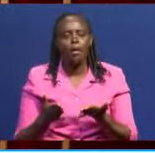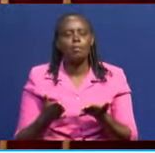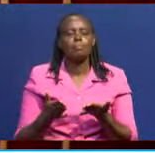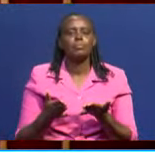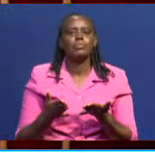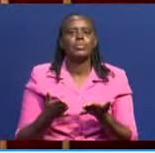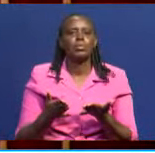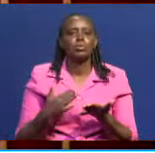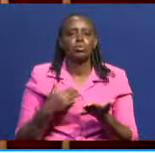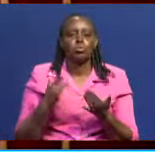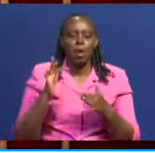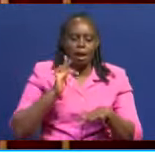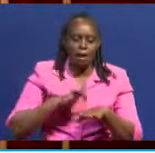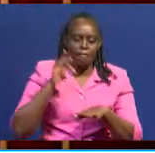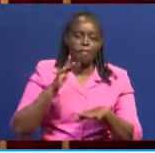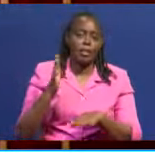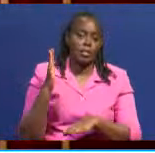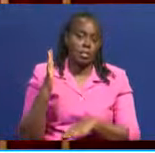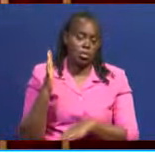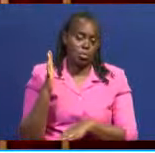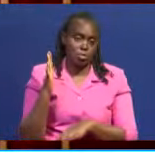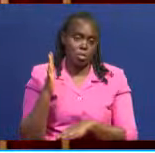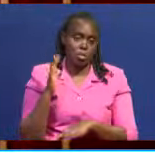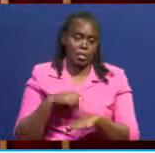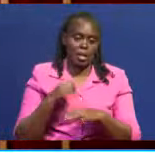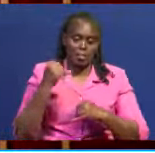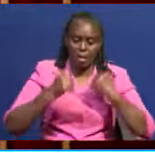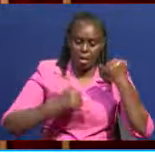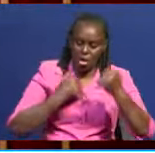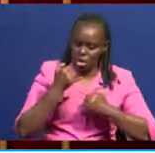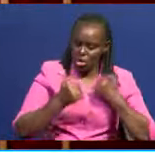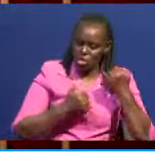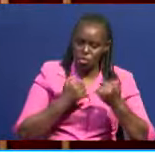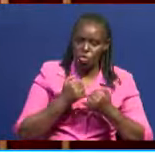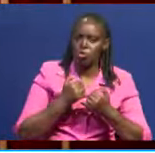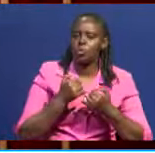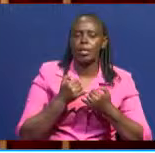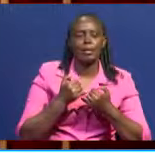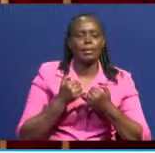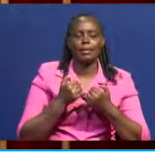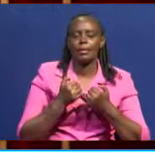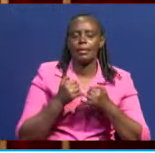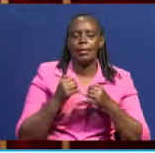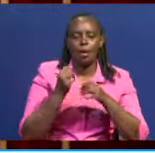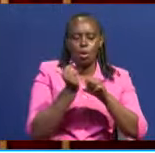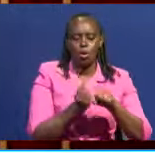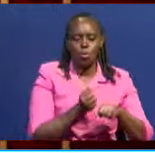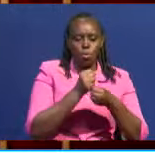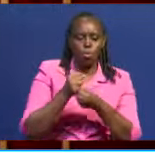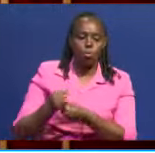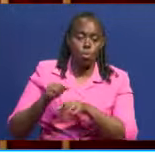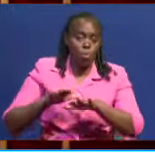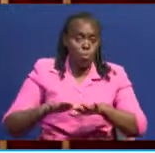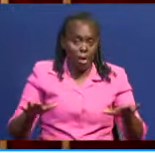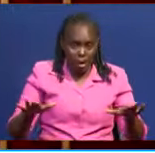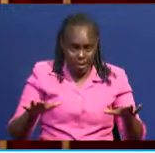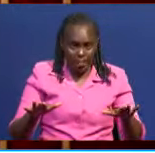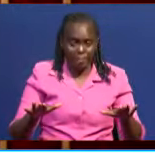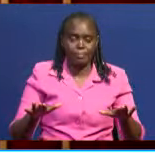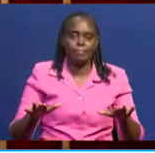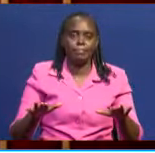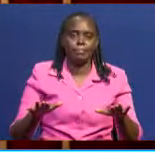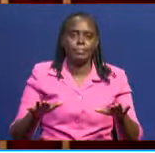to be victims of insecurity when they are enjoying the ambience of the park. So at the far end